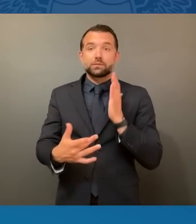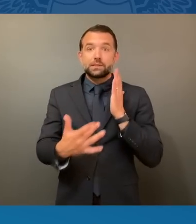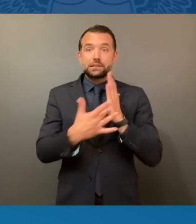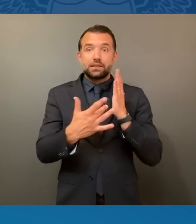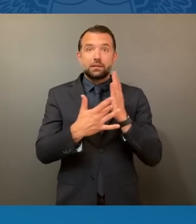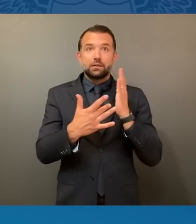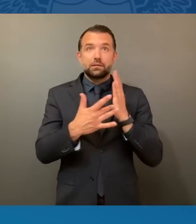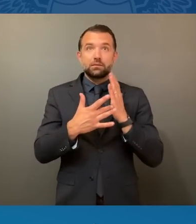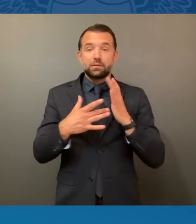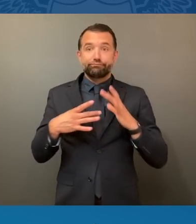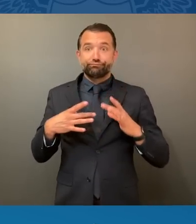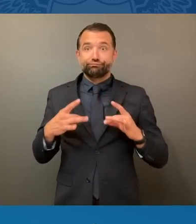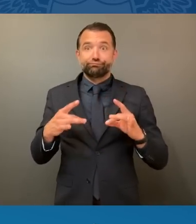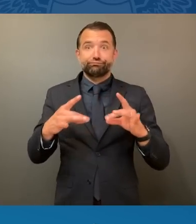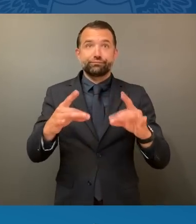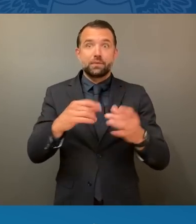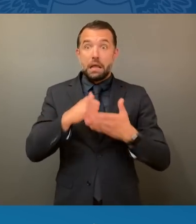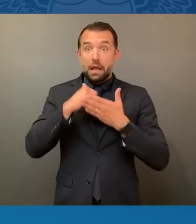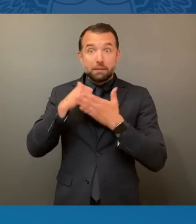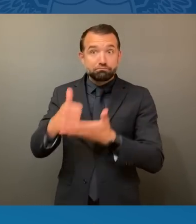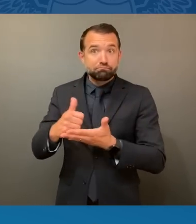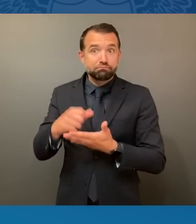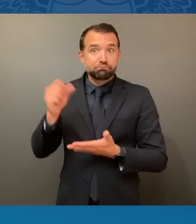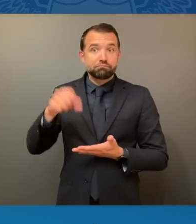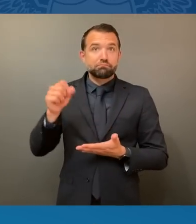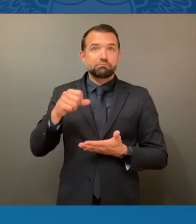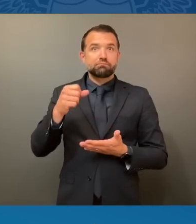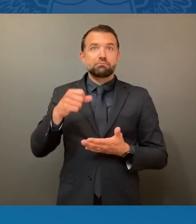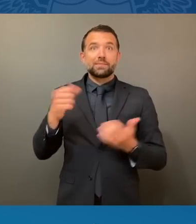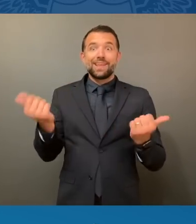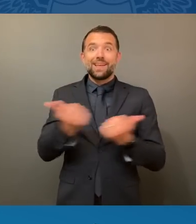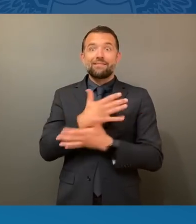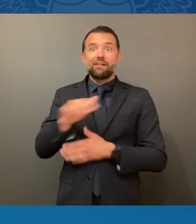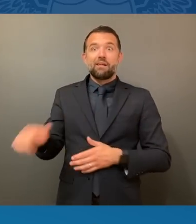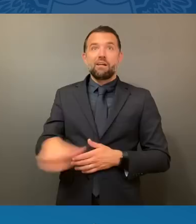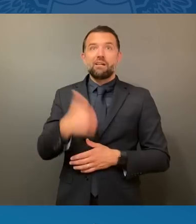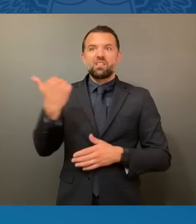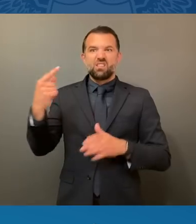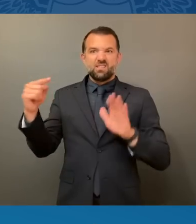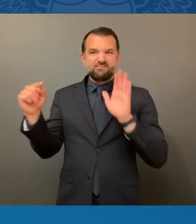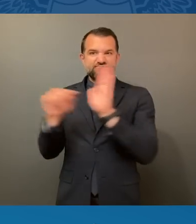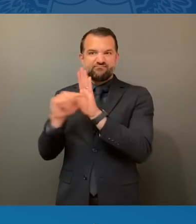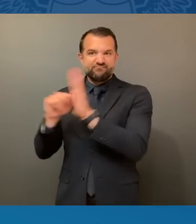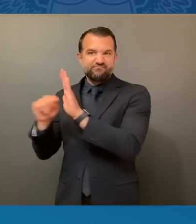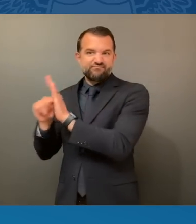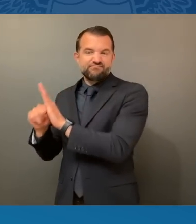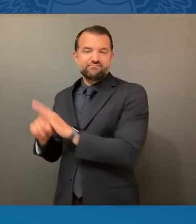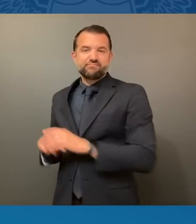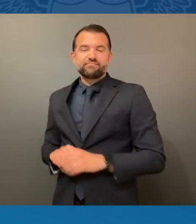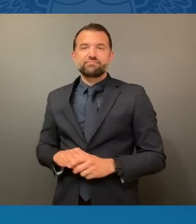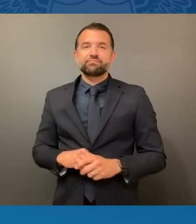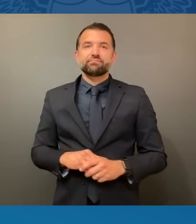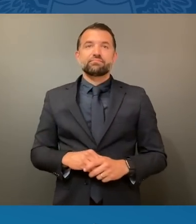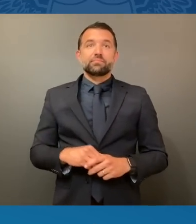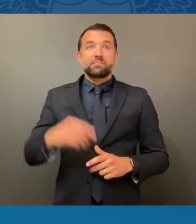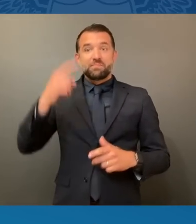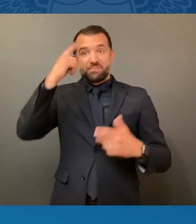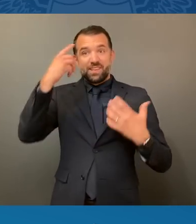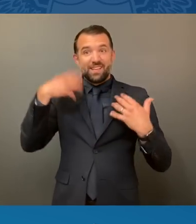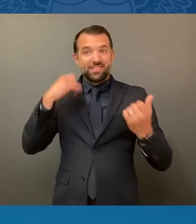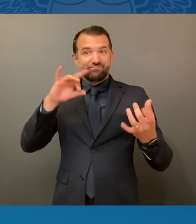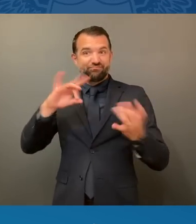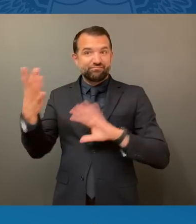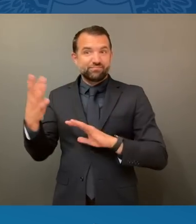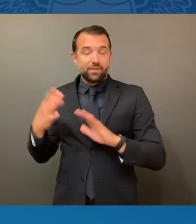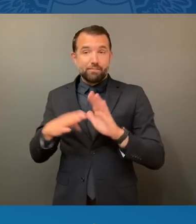but nothing else really was, and including accelerating mental health crisis in America. And so I think the